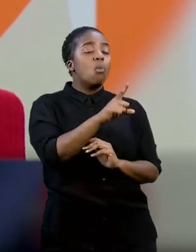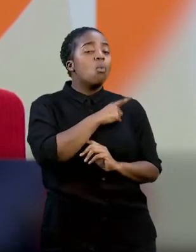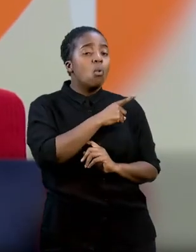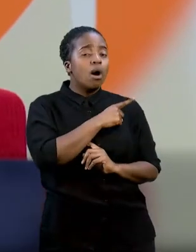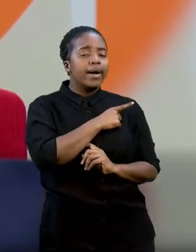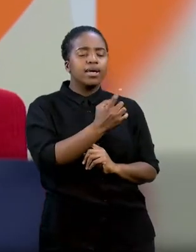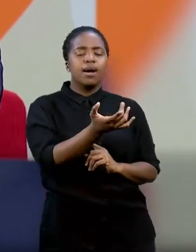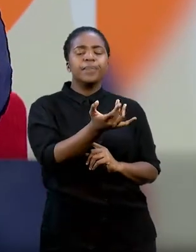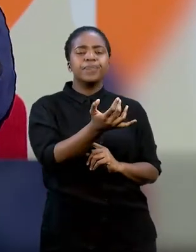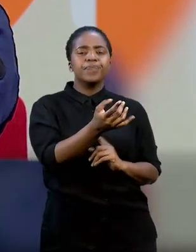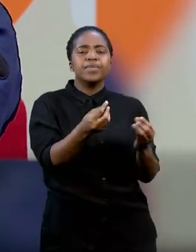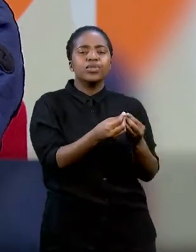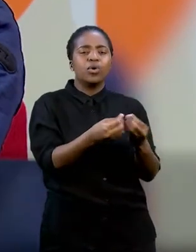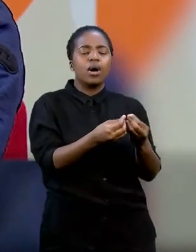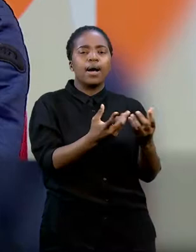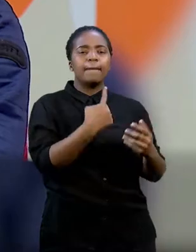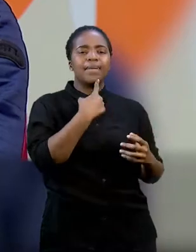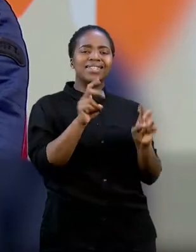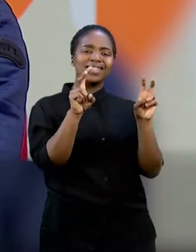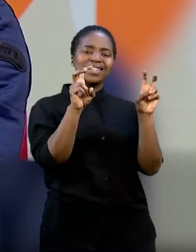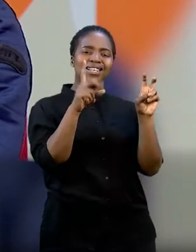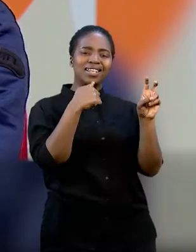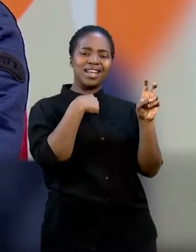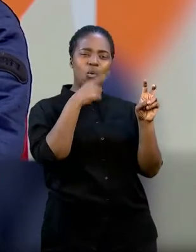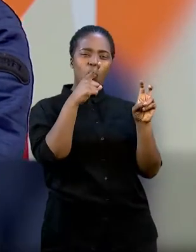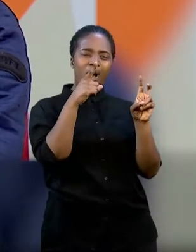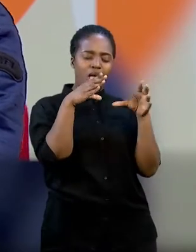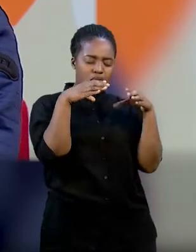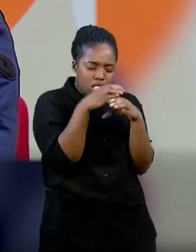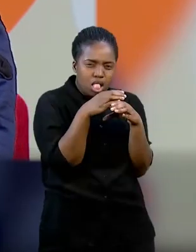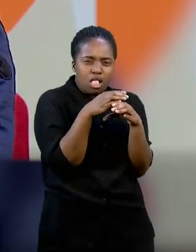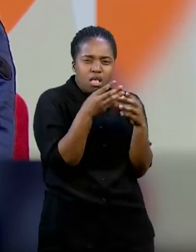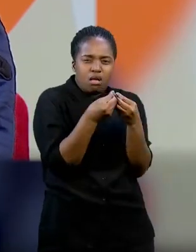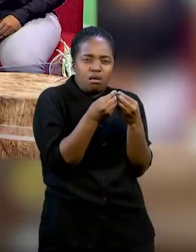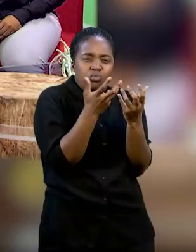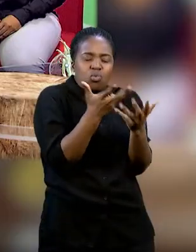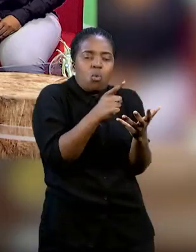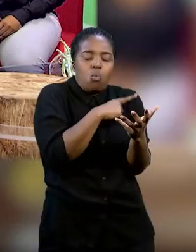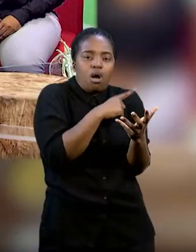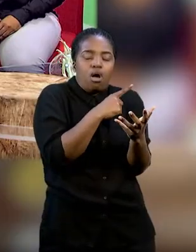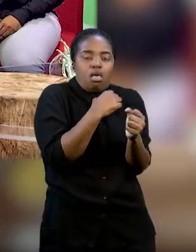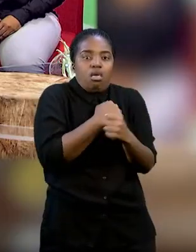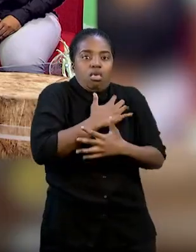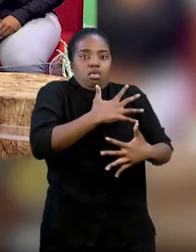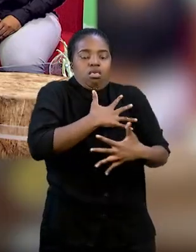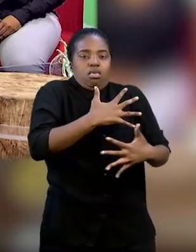unedisability because lonto ilento abarika sihuwa wamstiflisha muntu o because